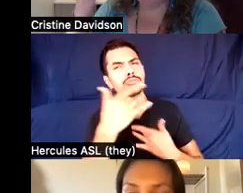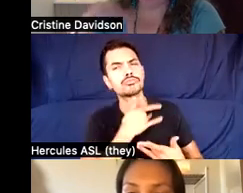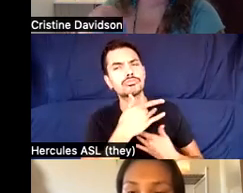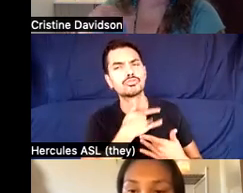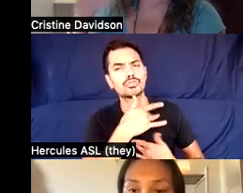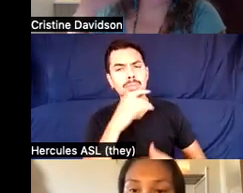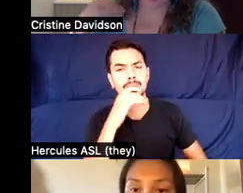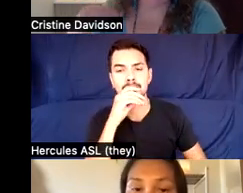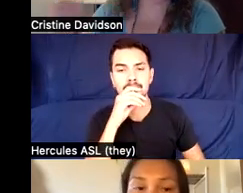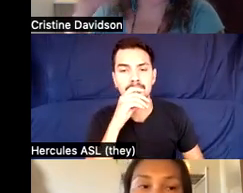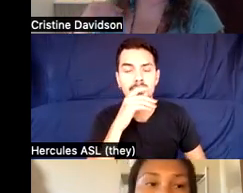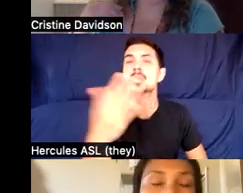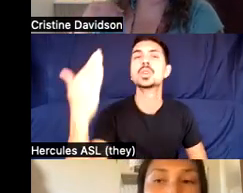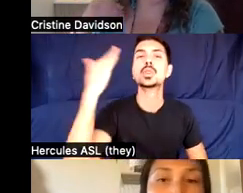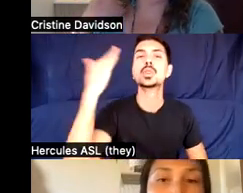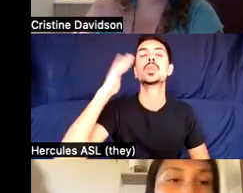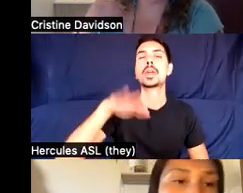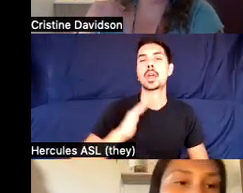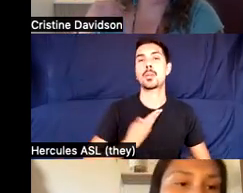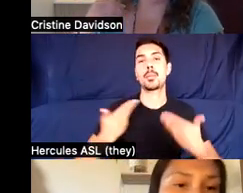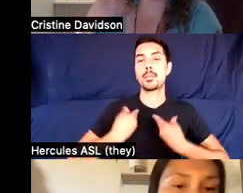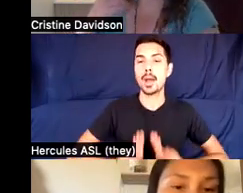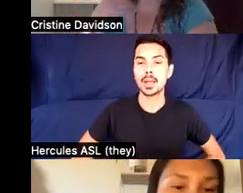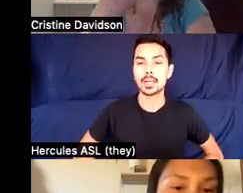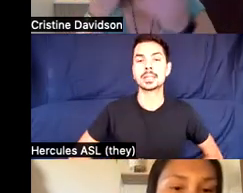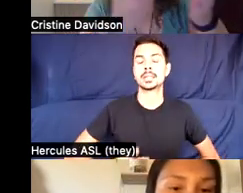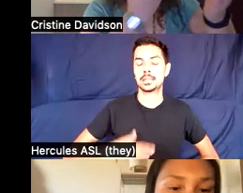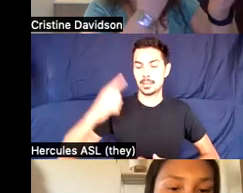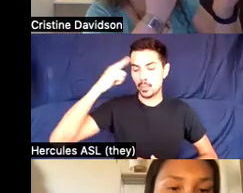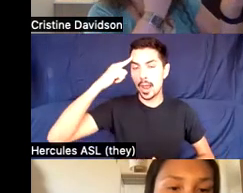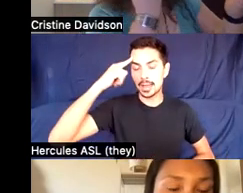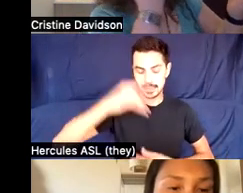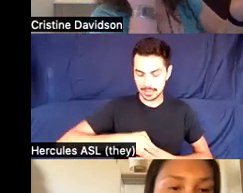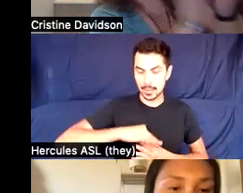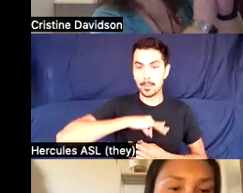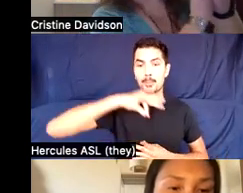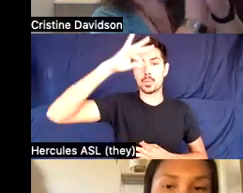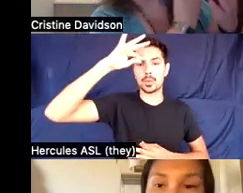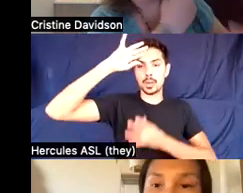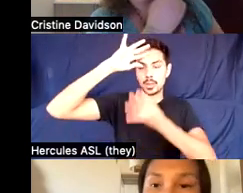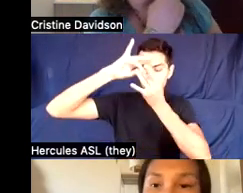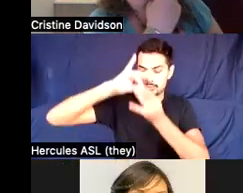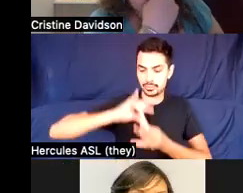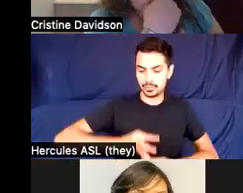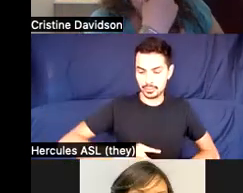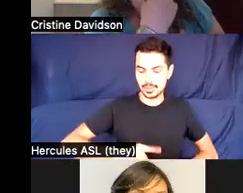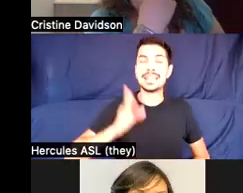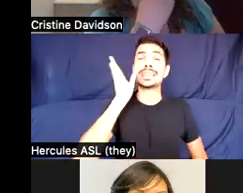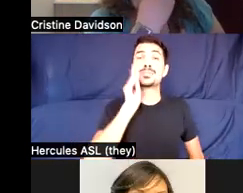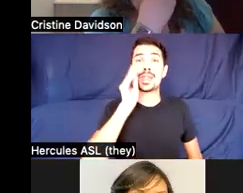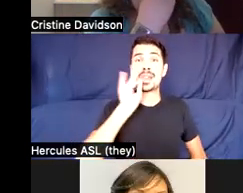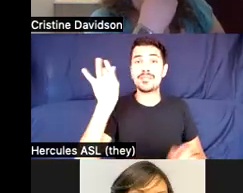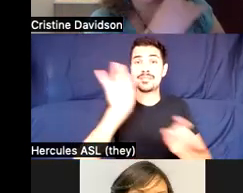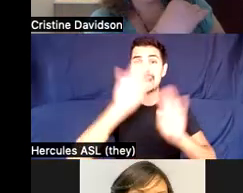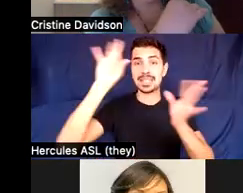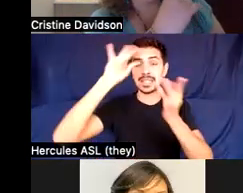when our bodies and our brains and our spirits experience violence, you can hit like a wall, right? And